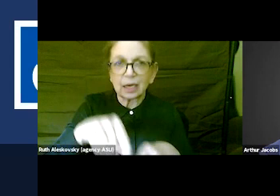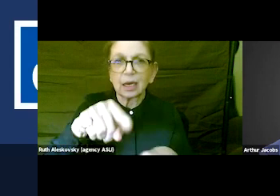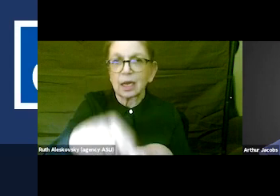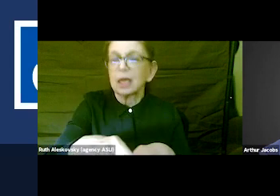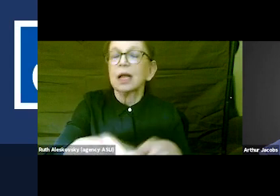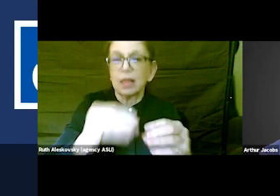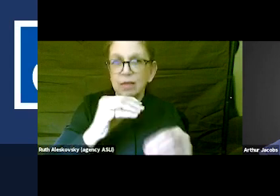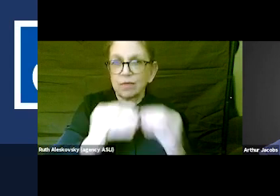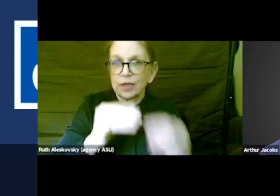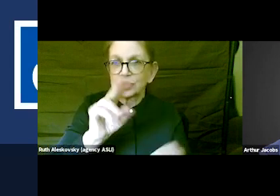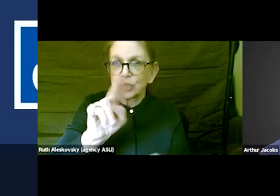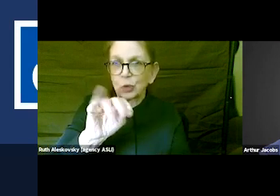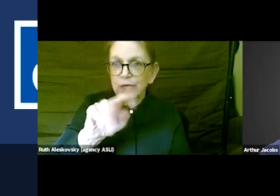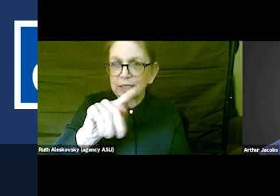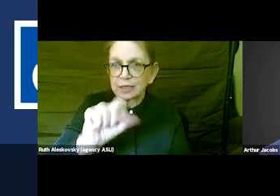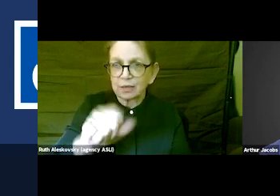Next slide.